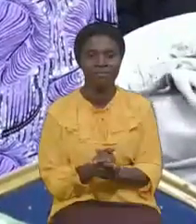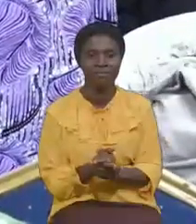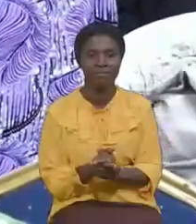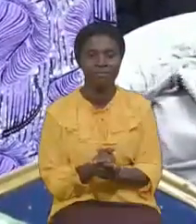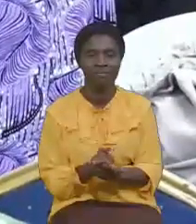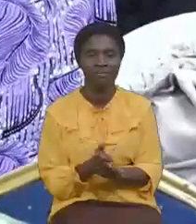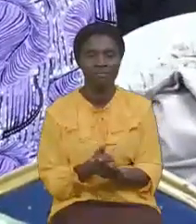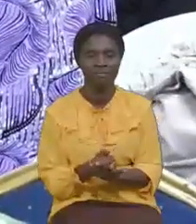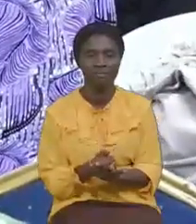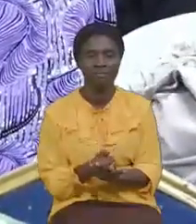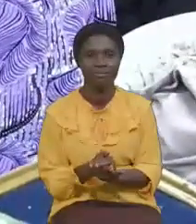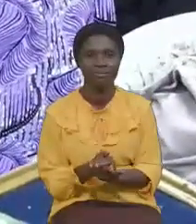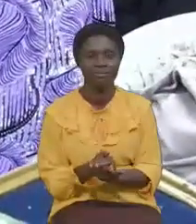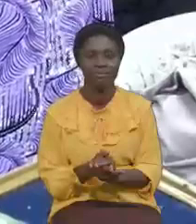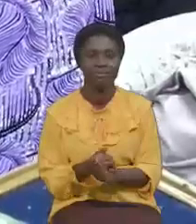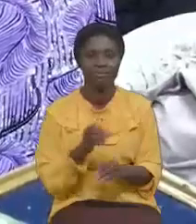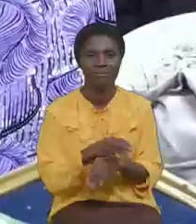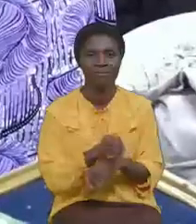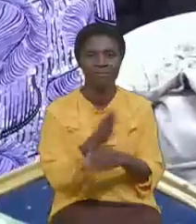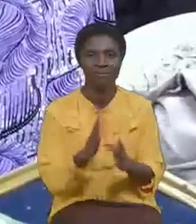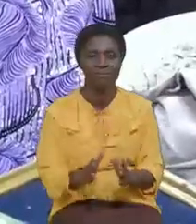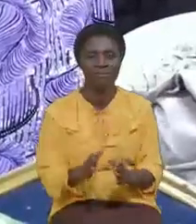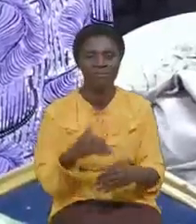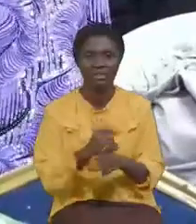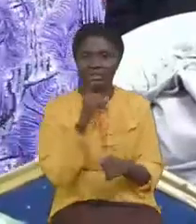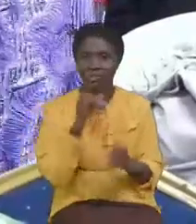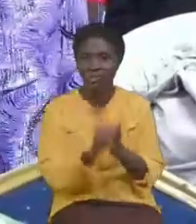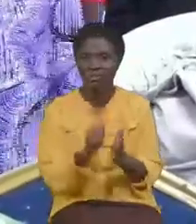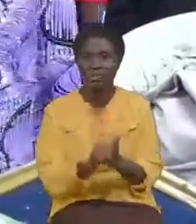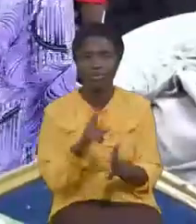up, make sure you take proper